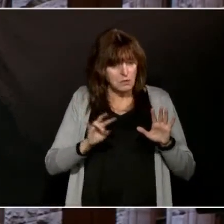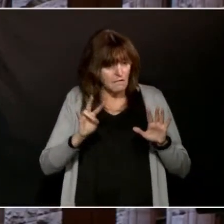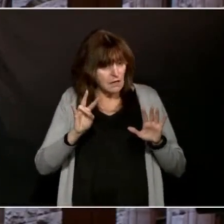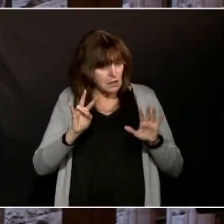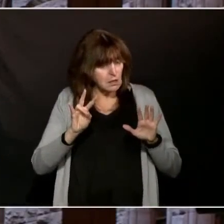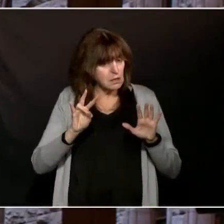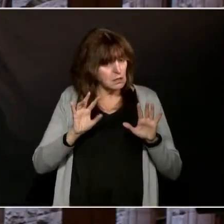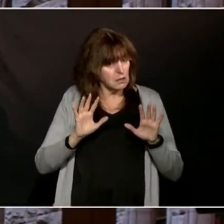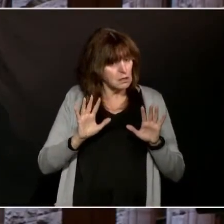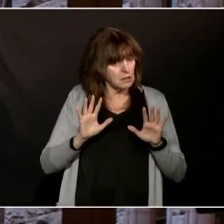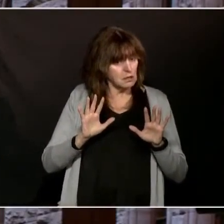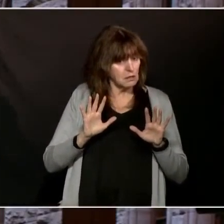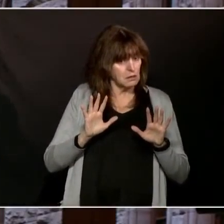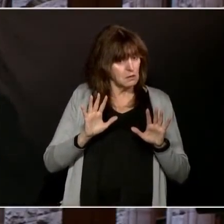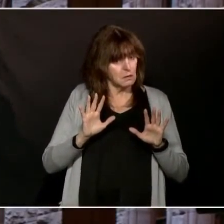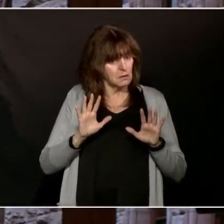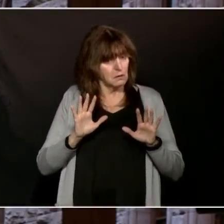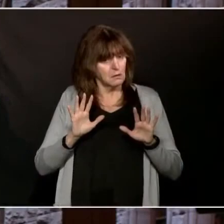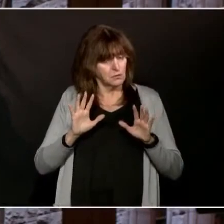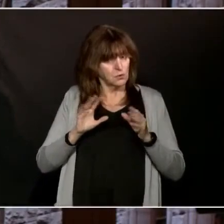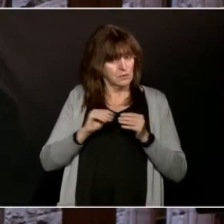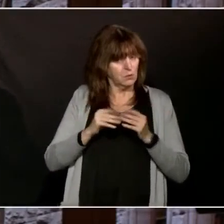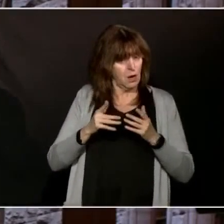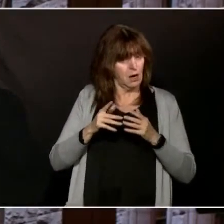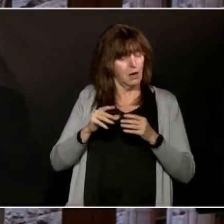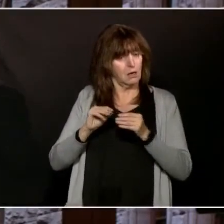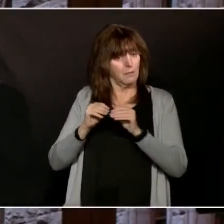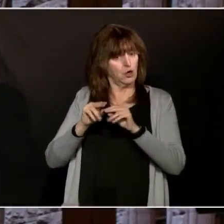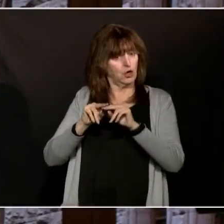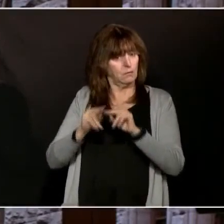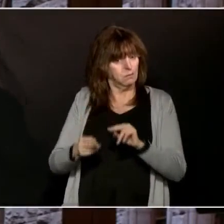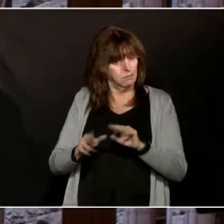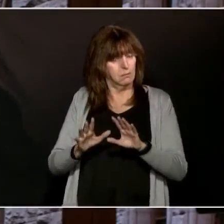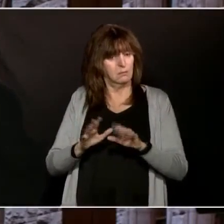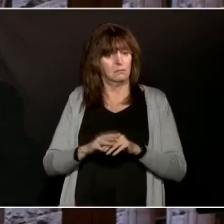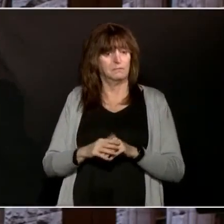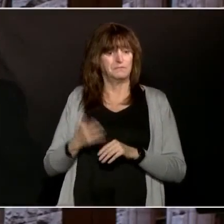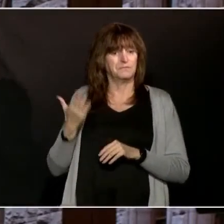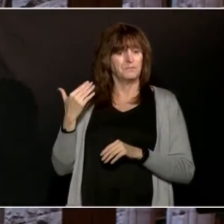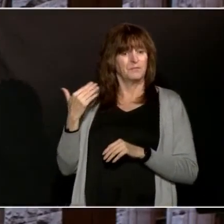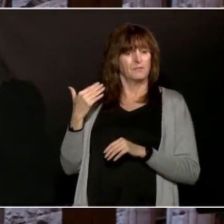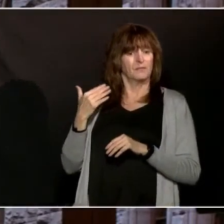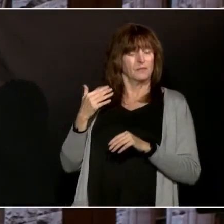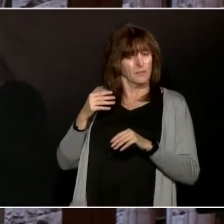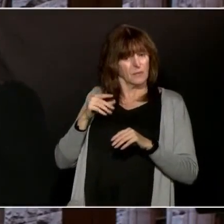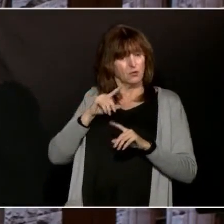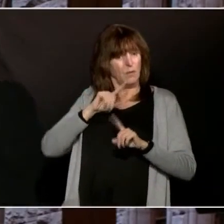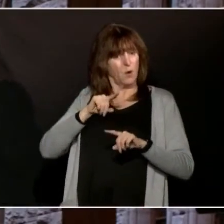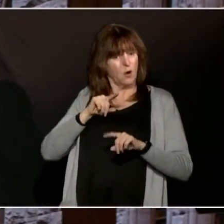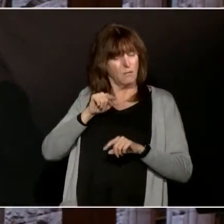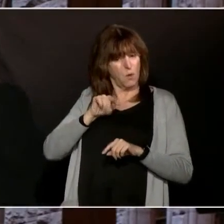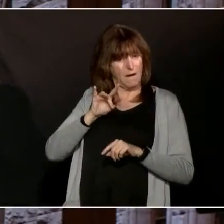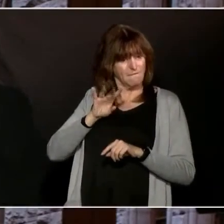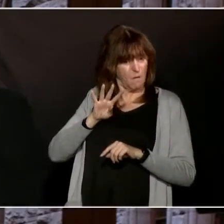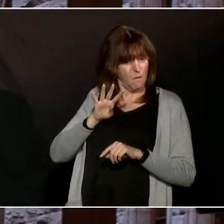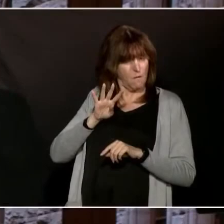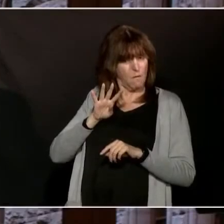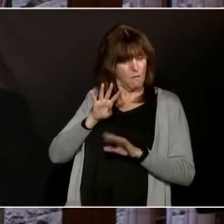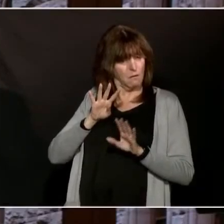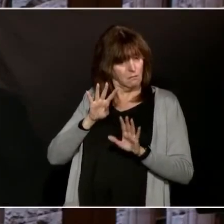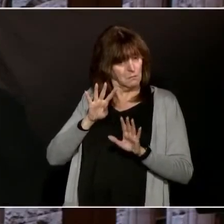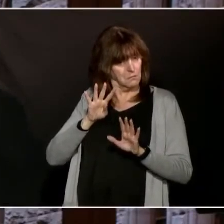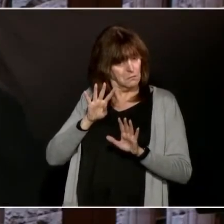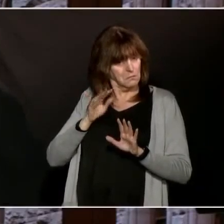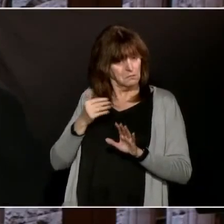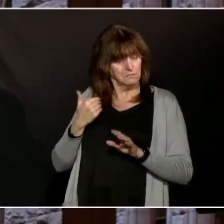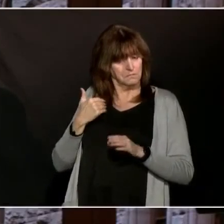last report with the 0.84, we've seen our numbers over the weekend and this early part of this week to come down even more assertively throughout the